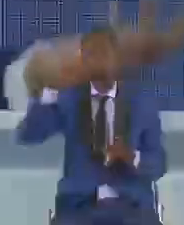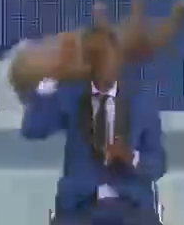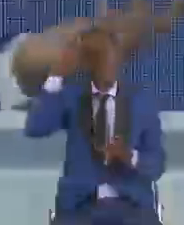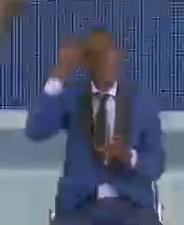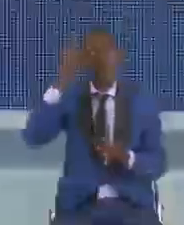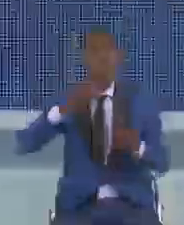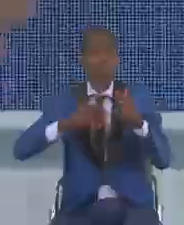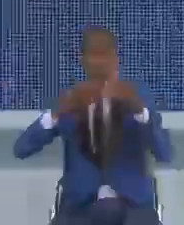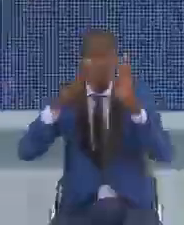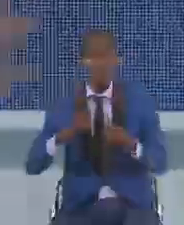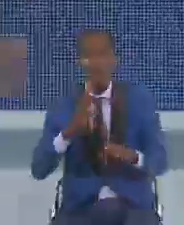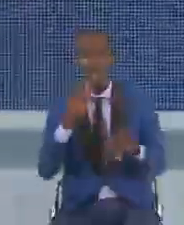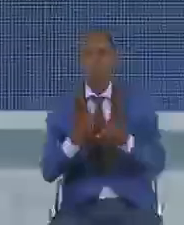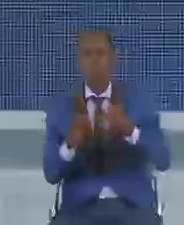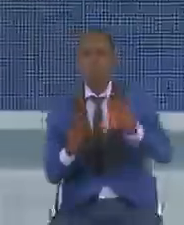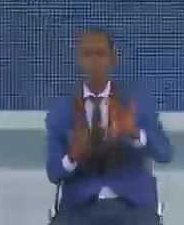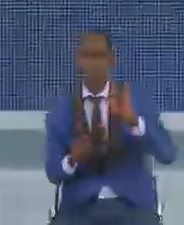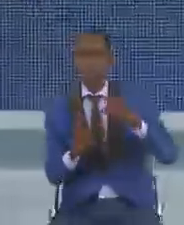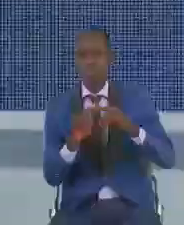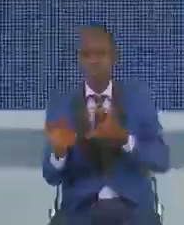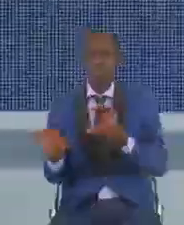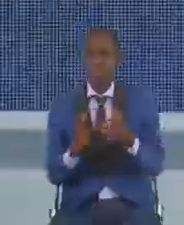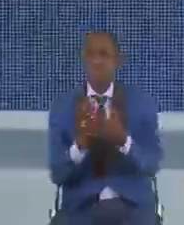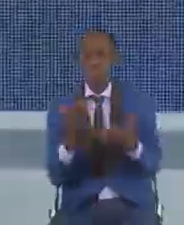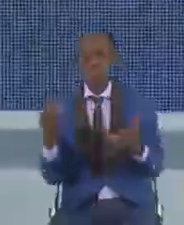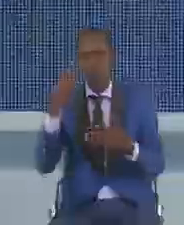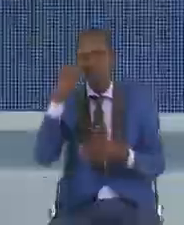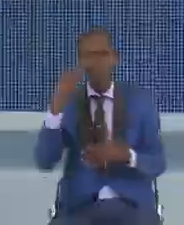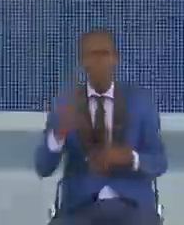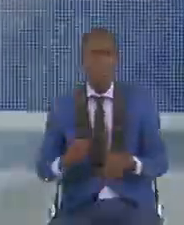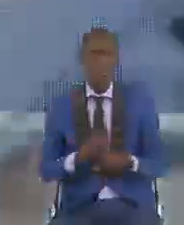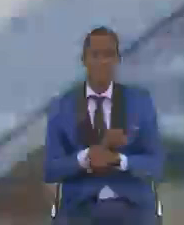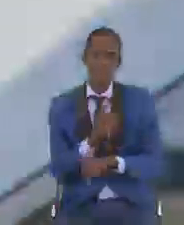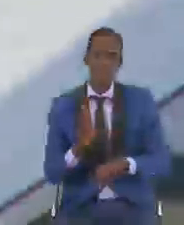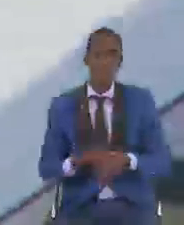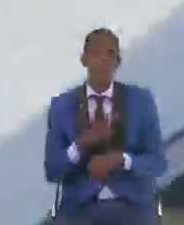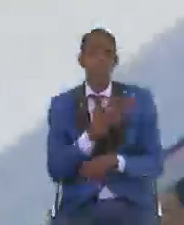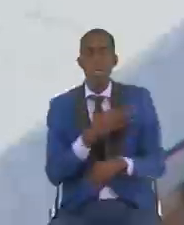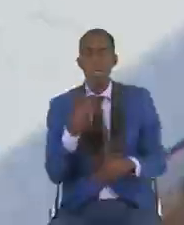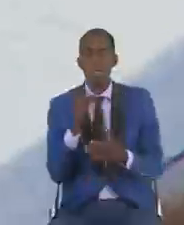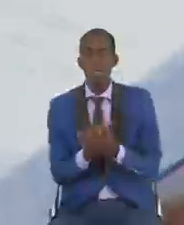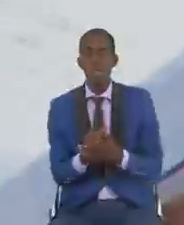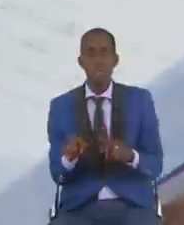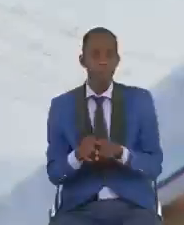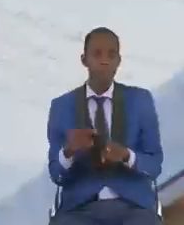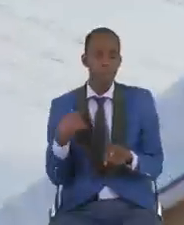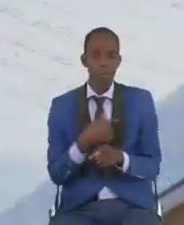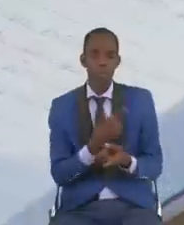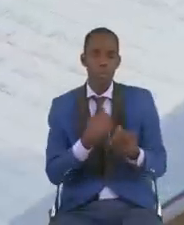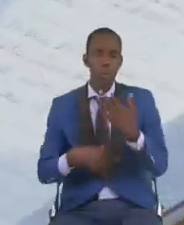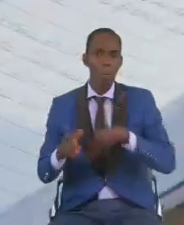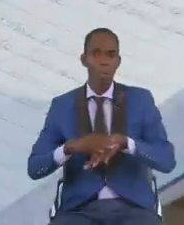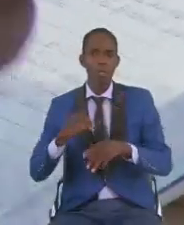also appointed to do something for the nation. And so, as you come back to